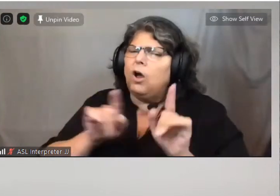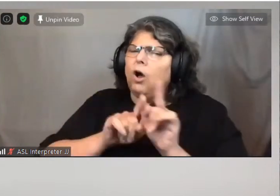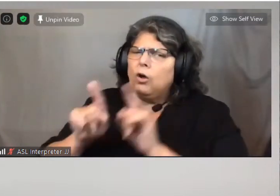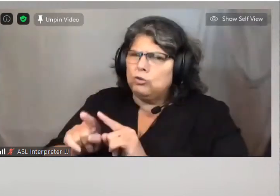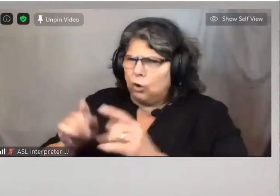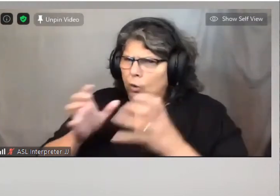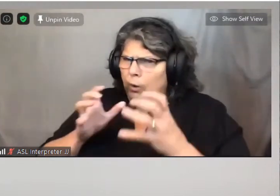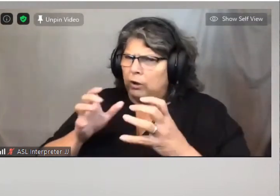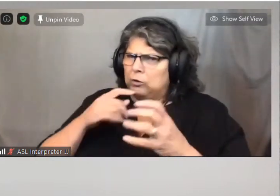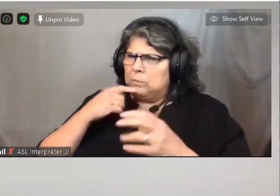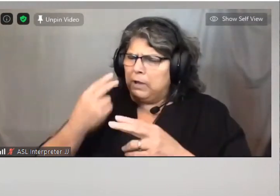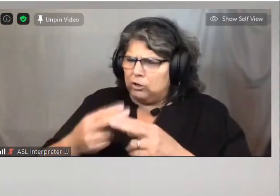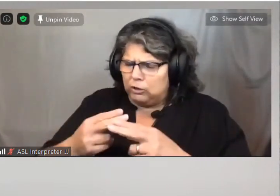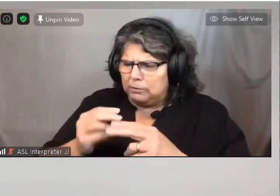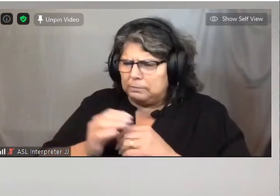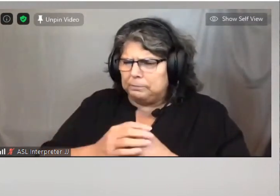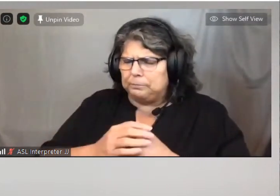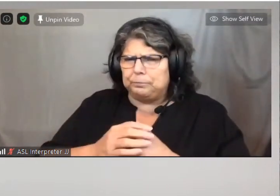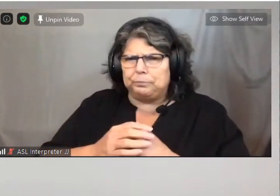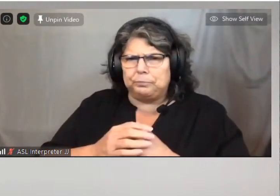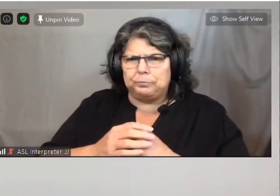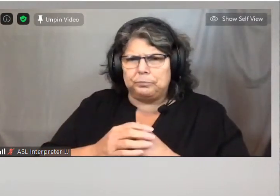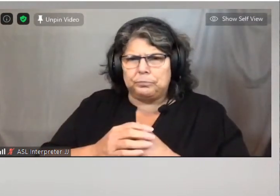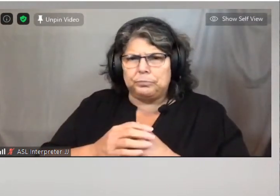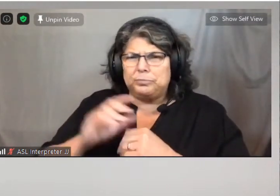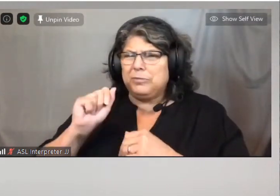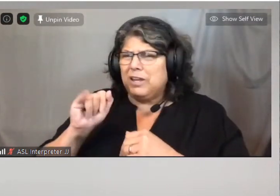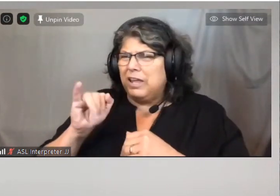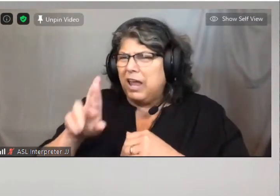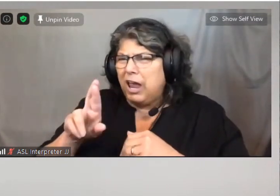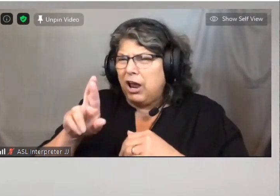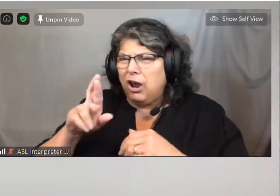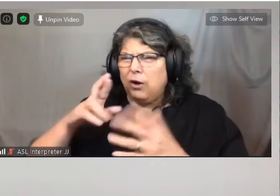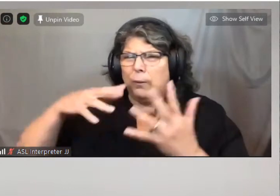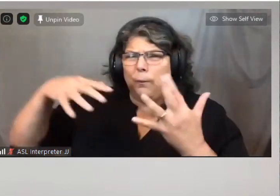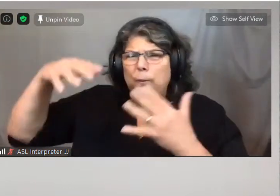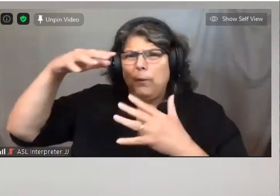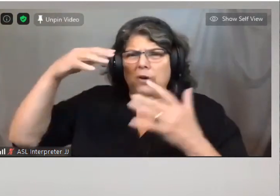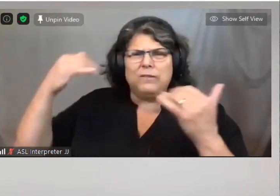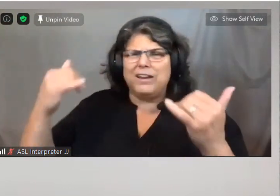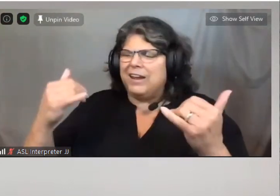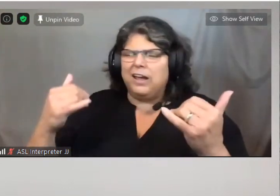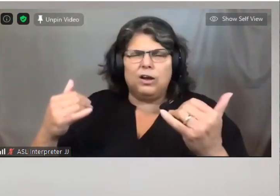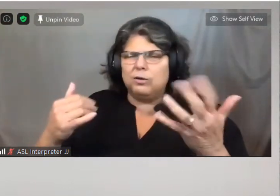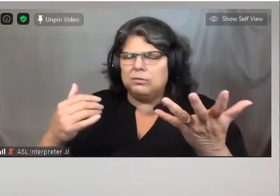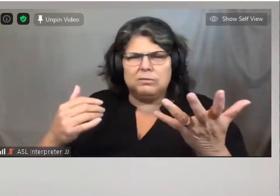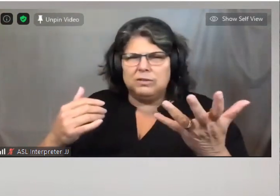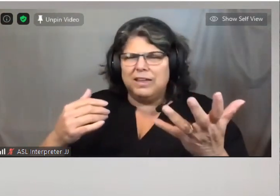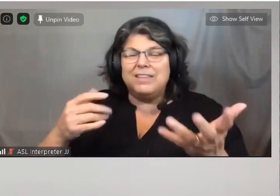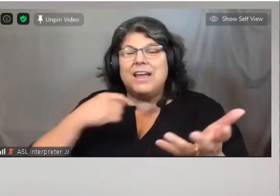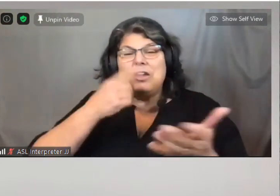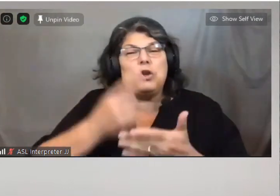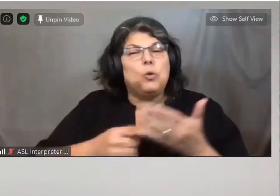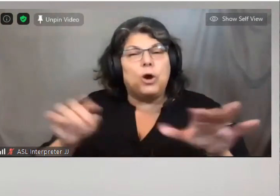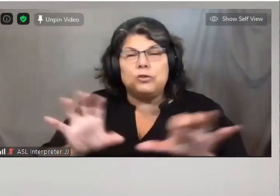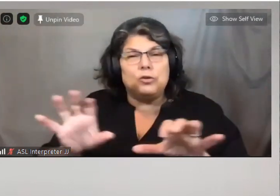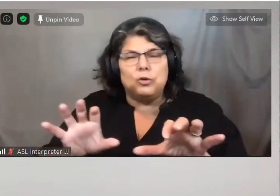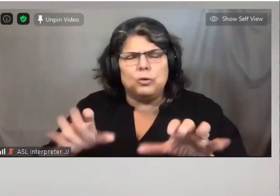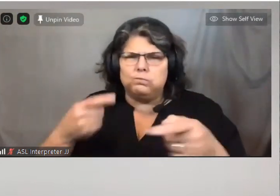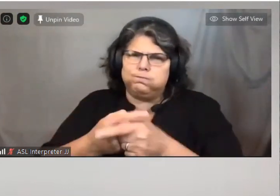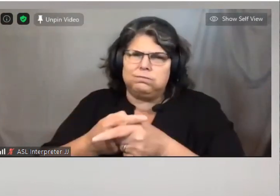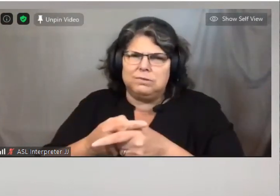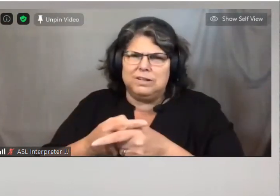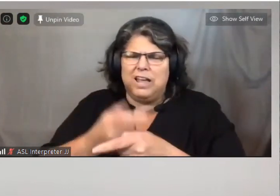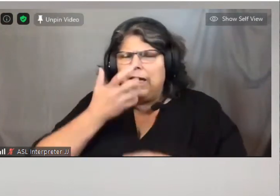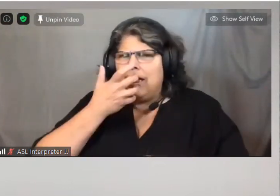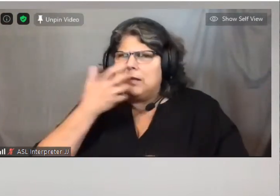also that the atmospheric, the general conditions are very contradictory. What do? It's hot. You want